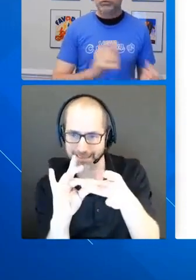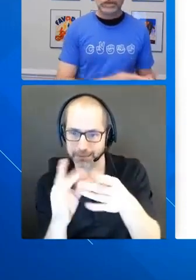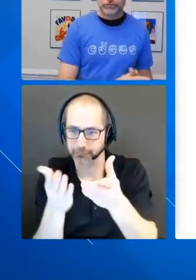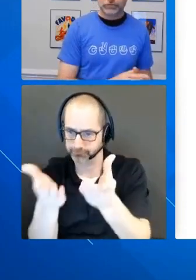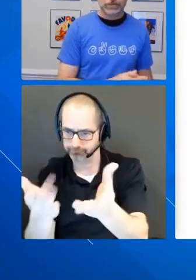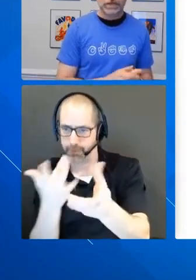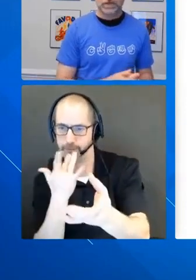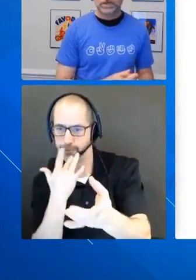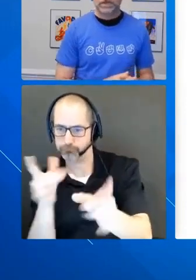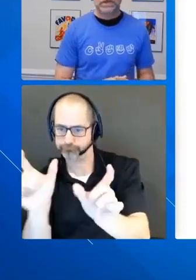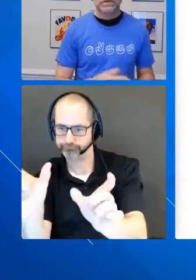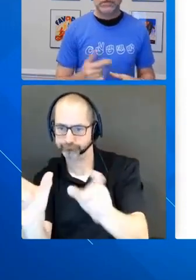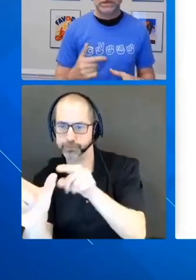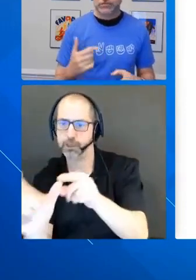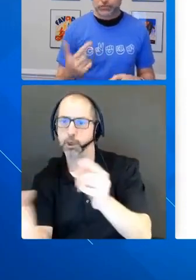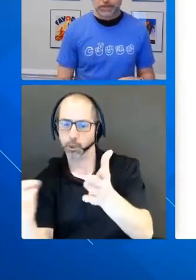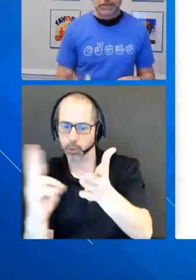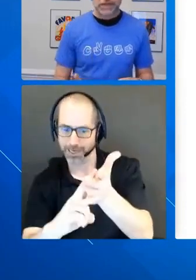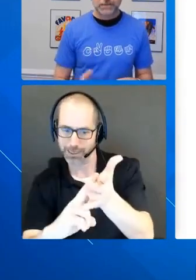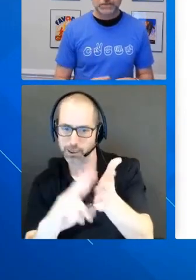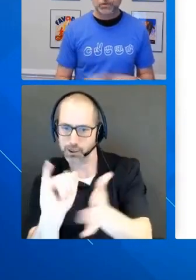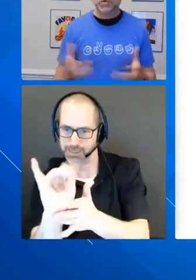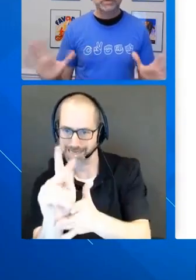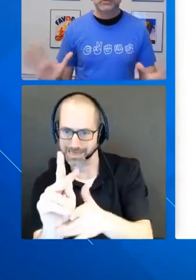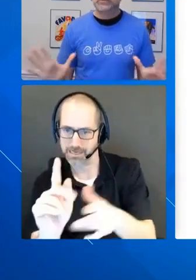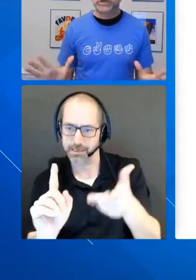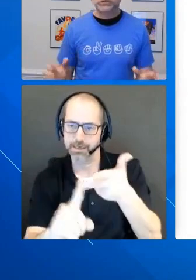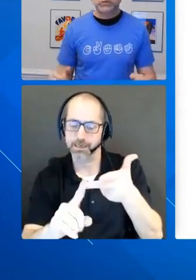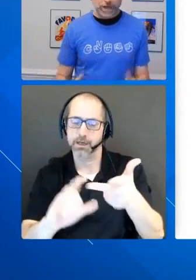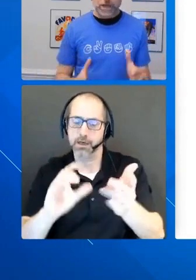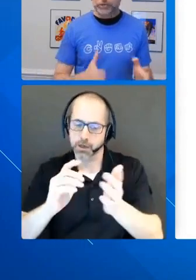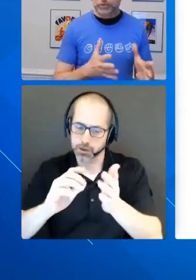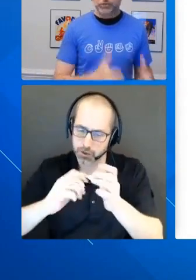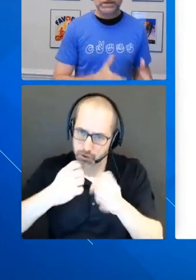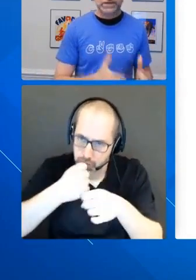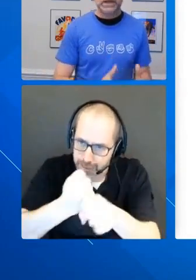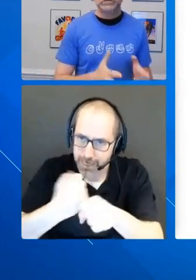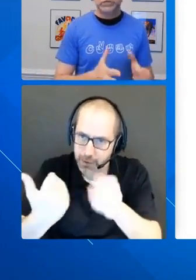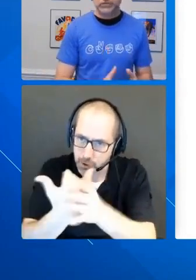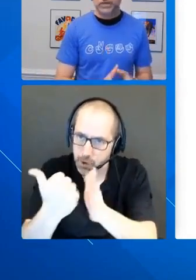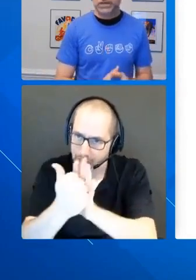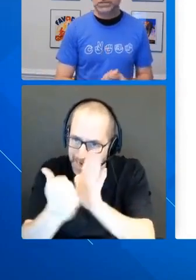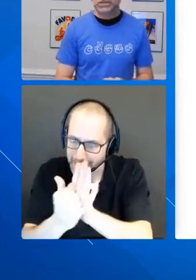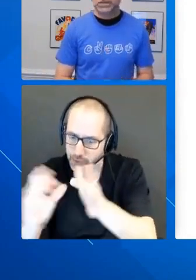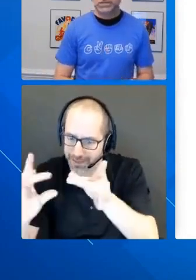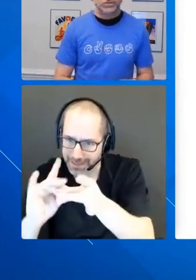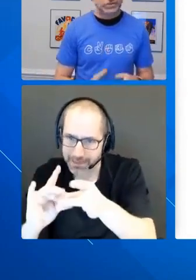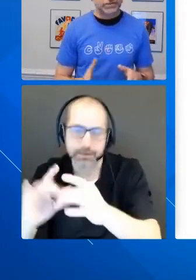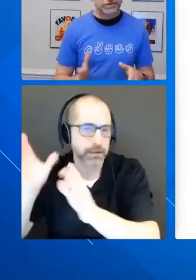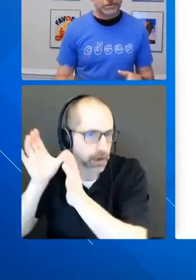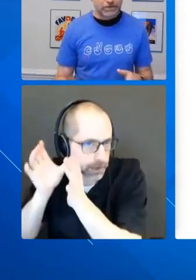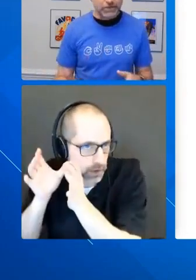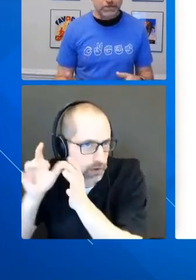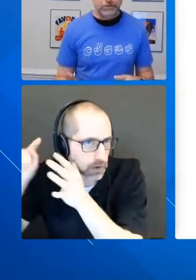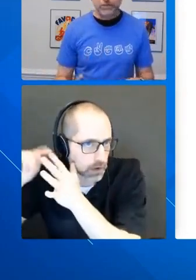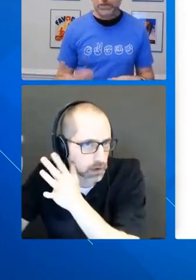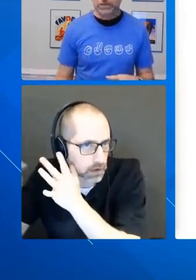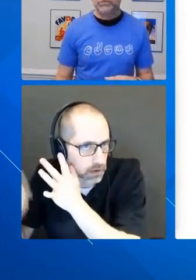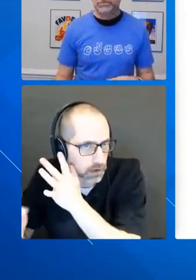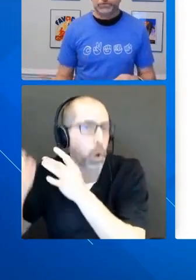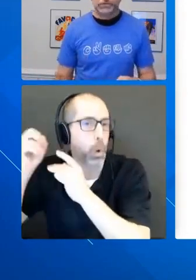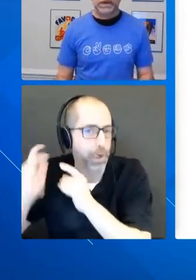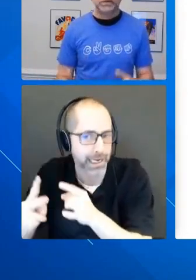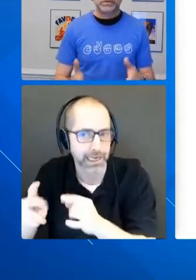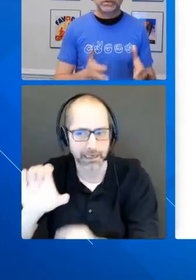hear register link. And then I would hear create an account link. Oh, that's what I want to do. I want to create an account on this page. So instead of hearing click here and